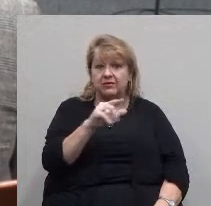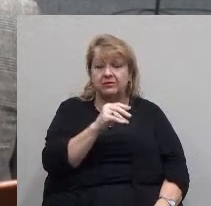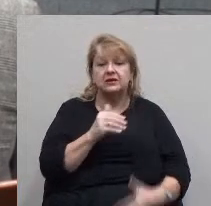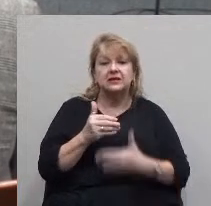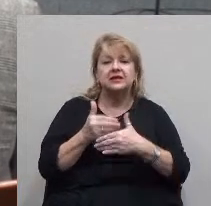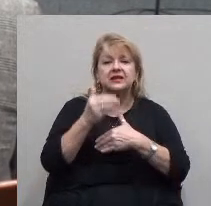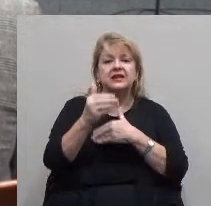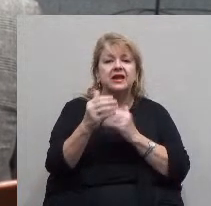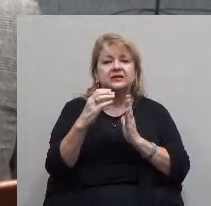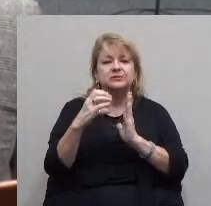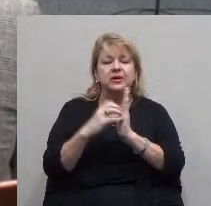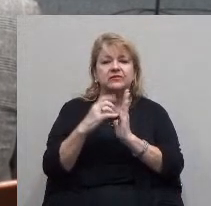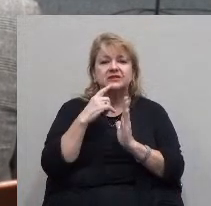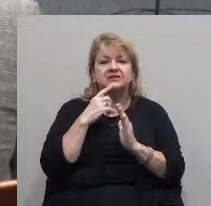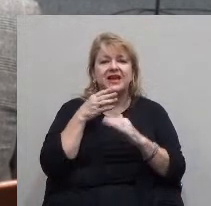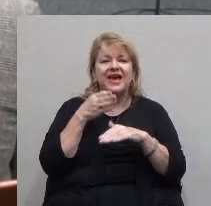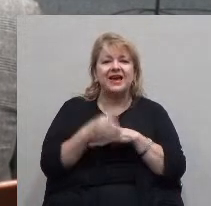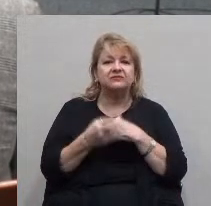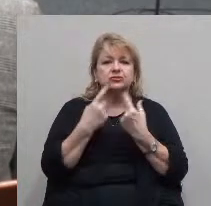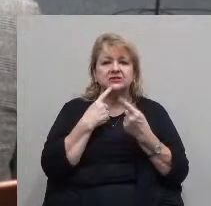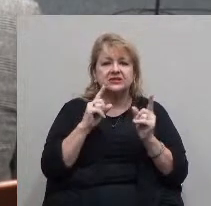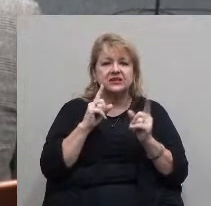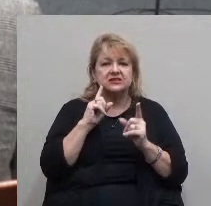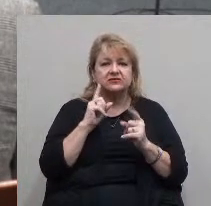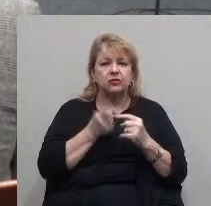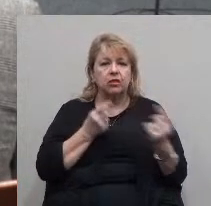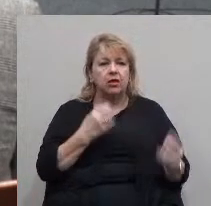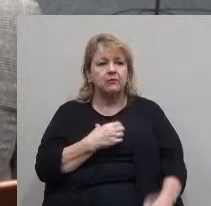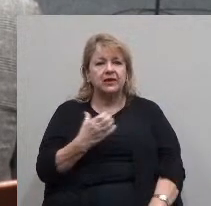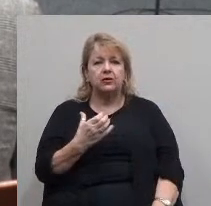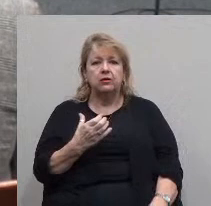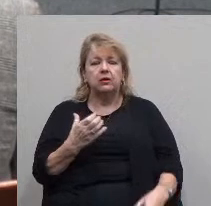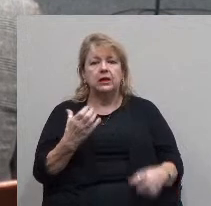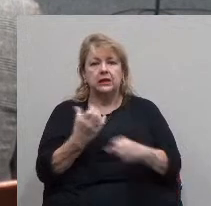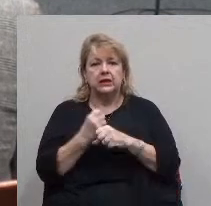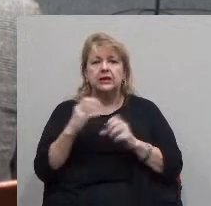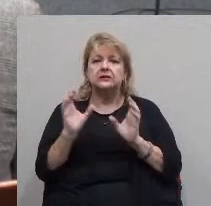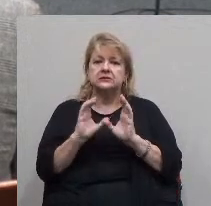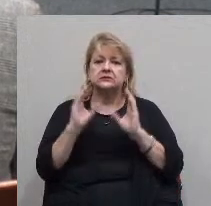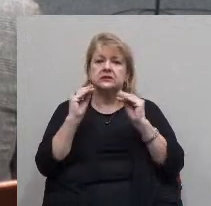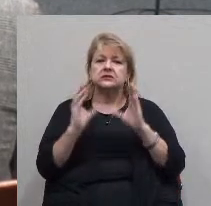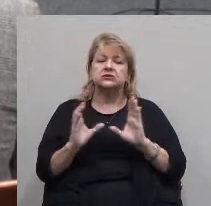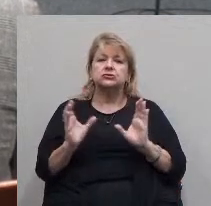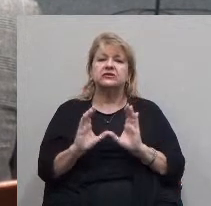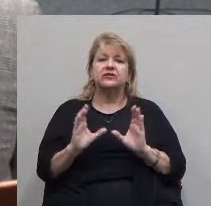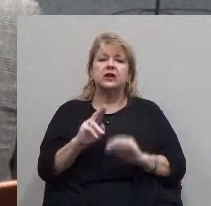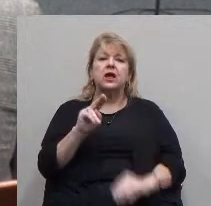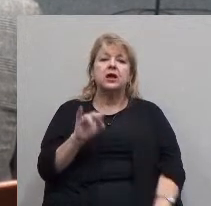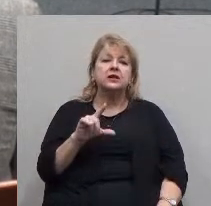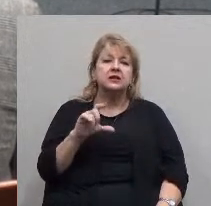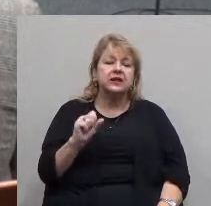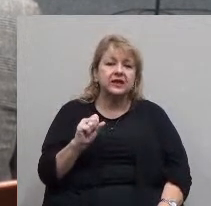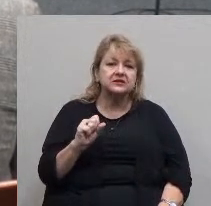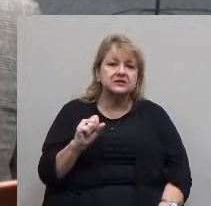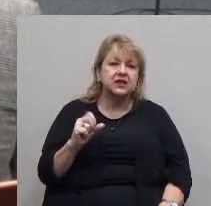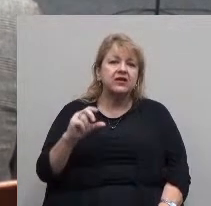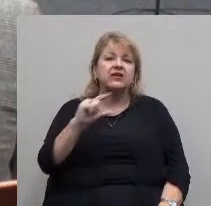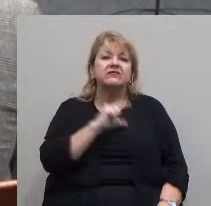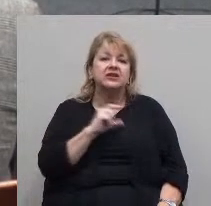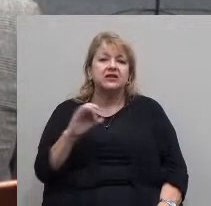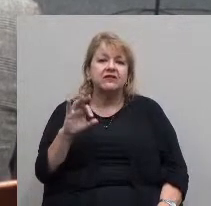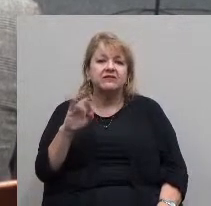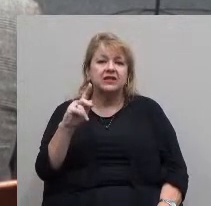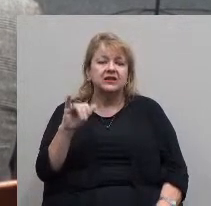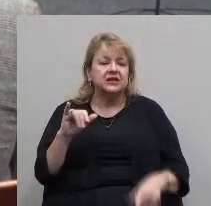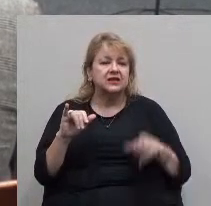next paragraph, it says after a successful appeal, you can get your teaching certificate unless you were convicted of a felony. So